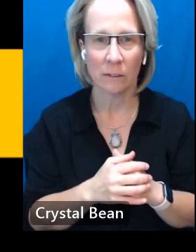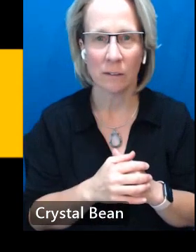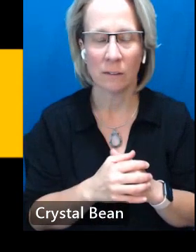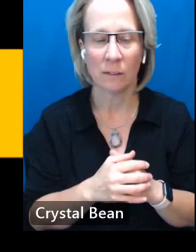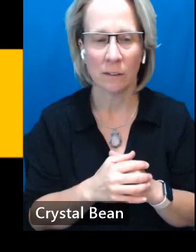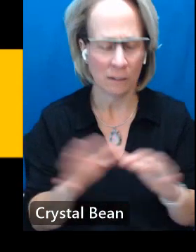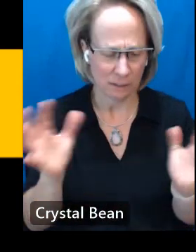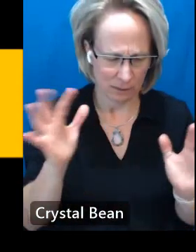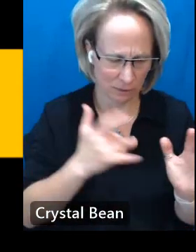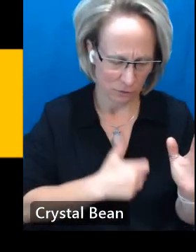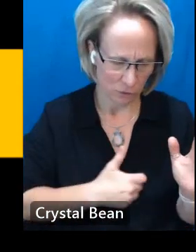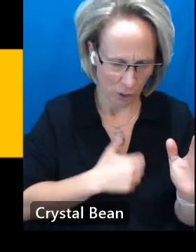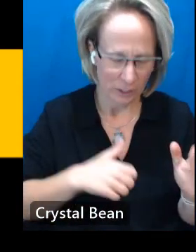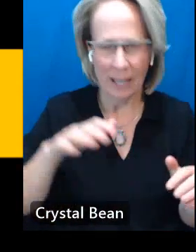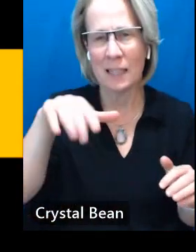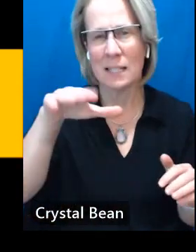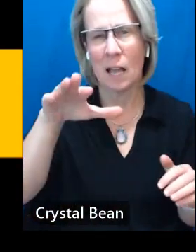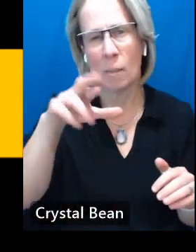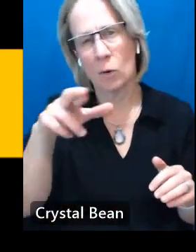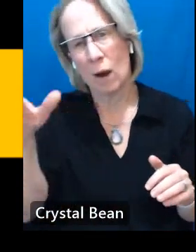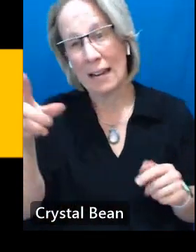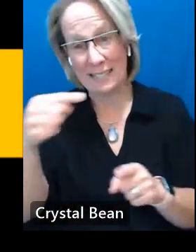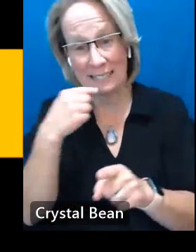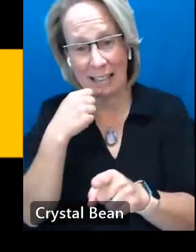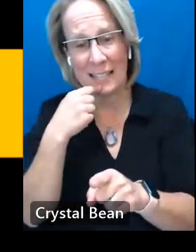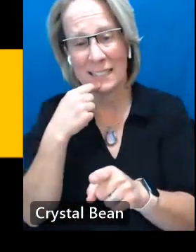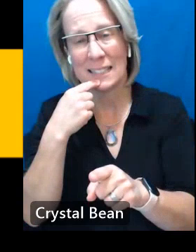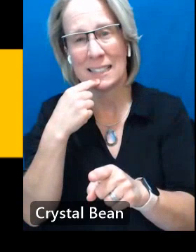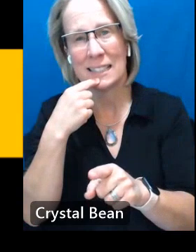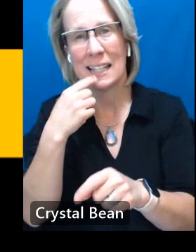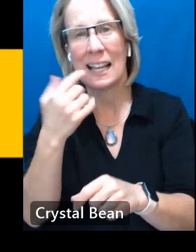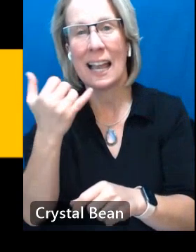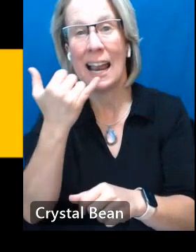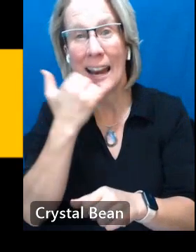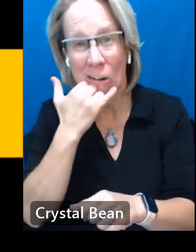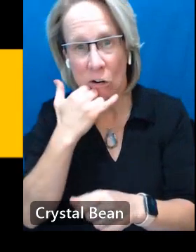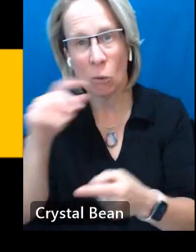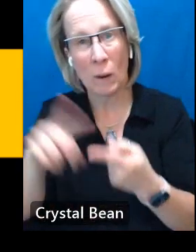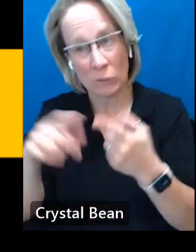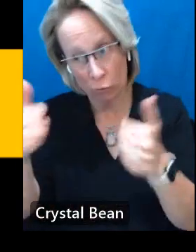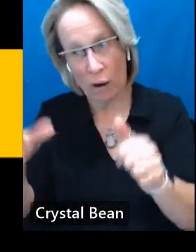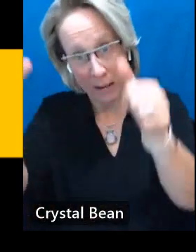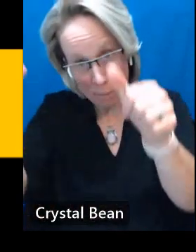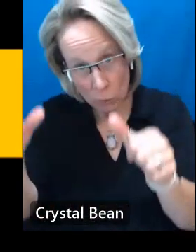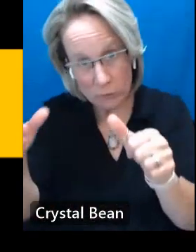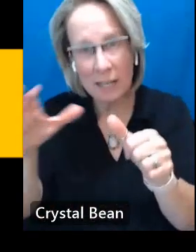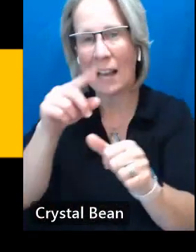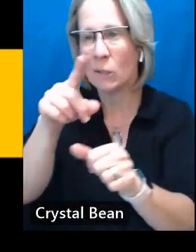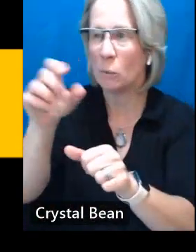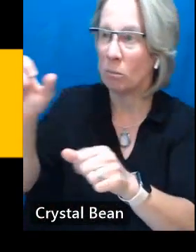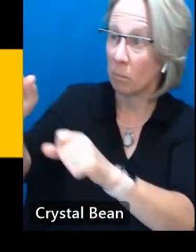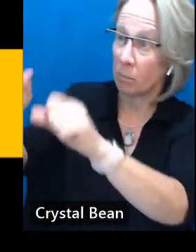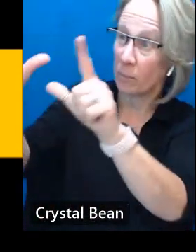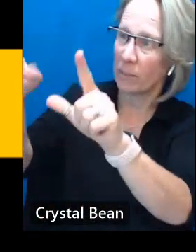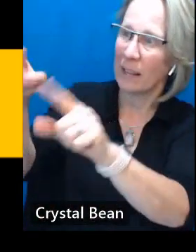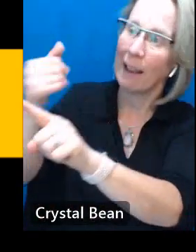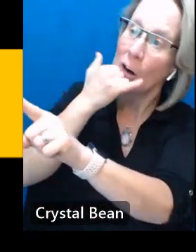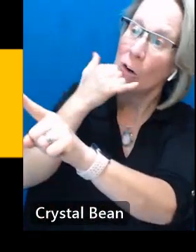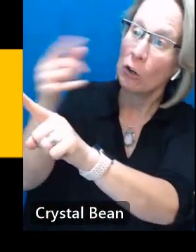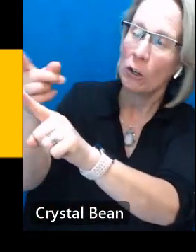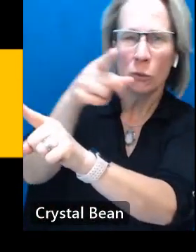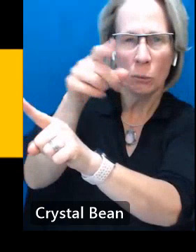up at the top right, it says error when we try to post it, and you can click on that, and then you'll get some details about what the error